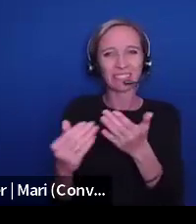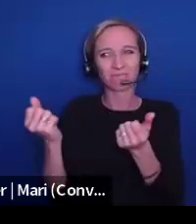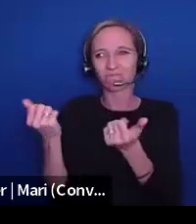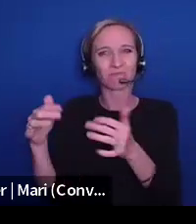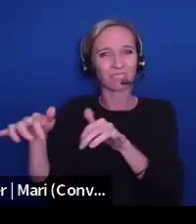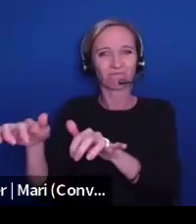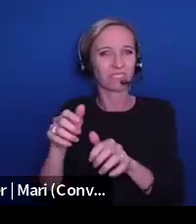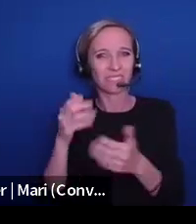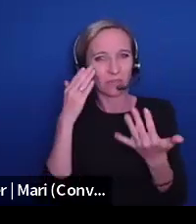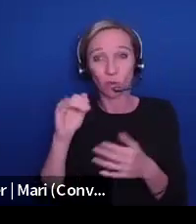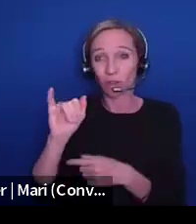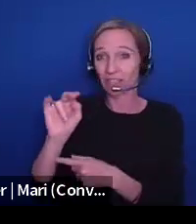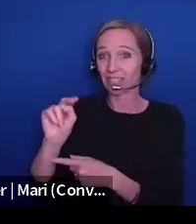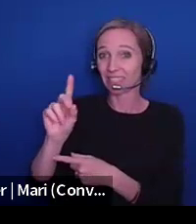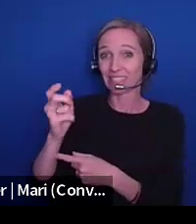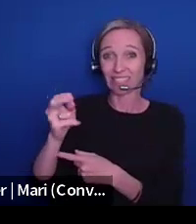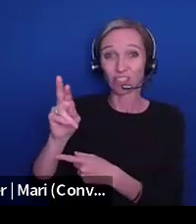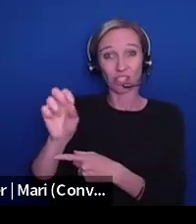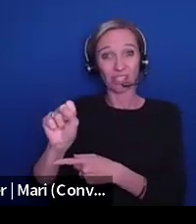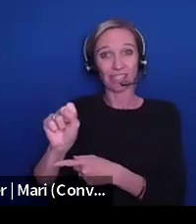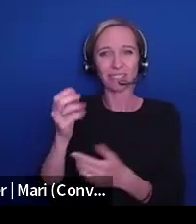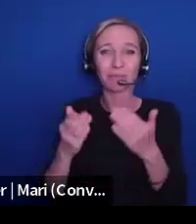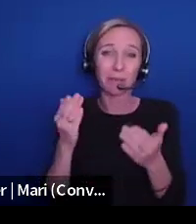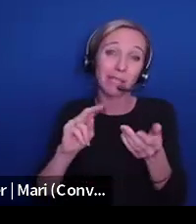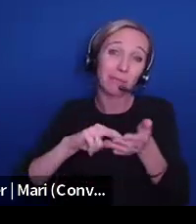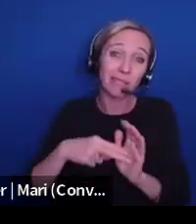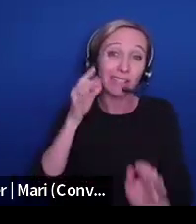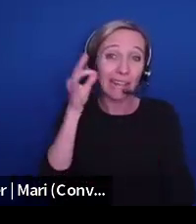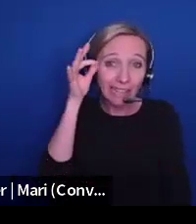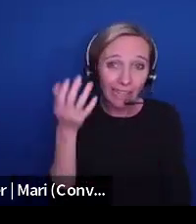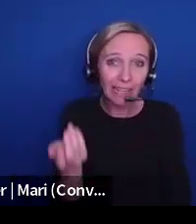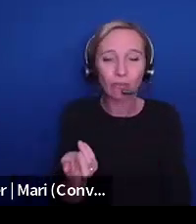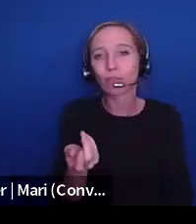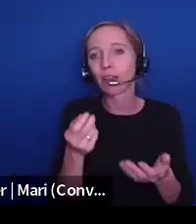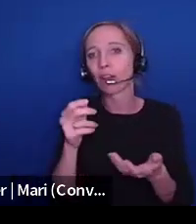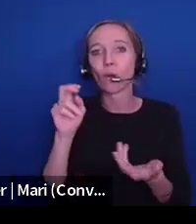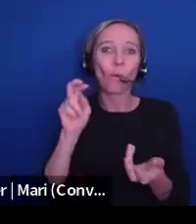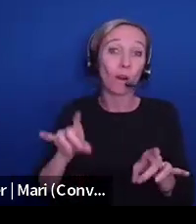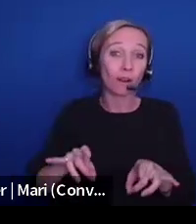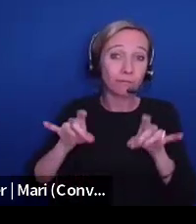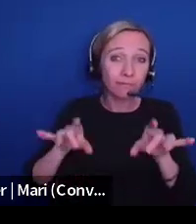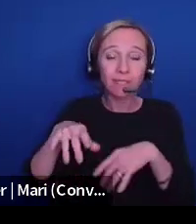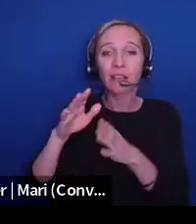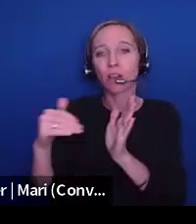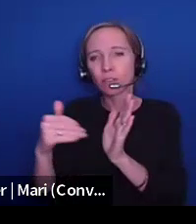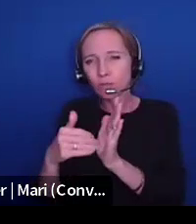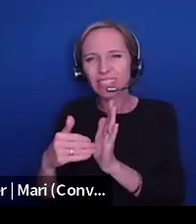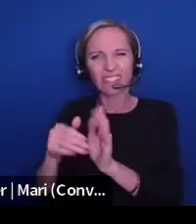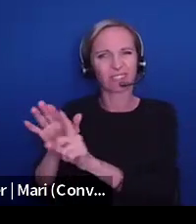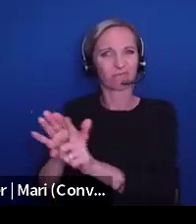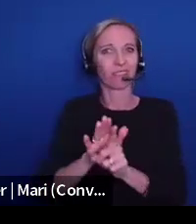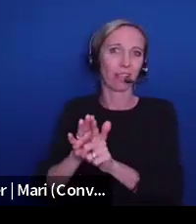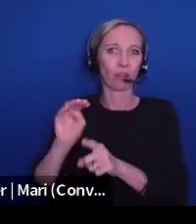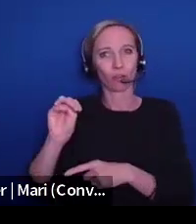for many, indigenous means either Native American or Native New Zealand or Native Australian.